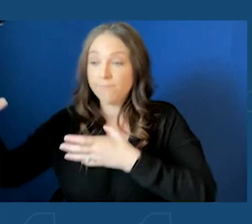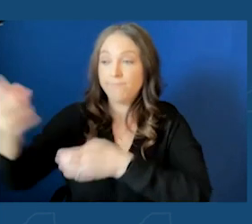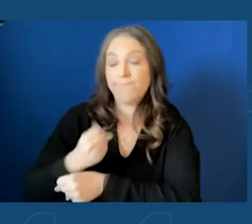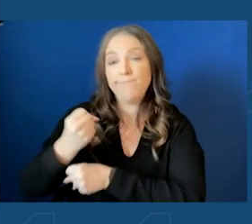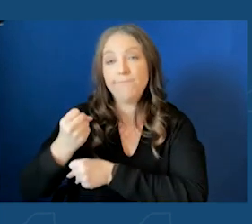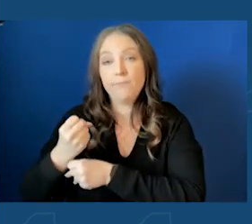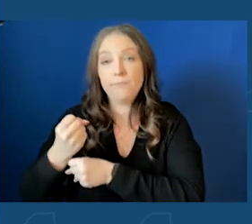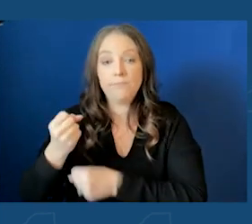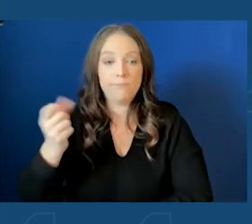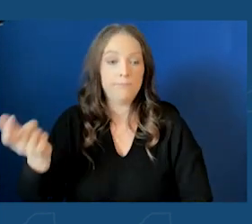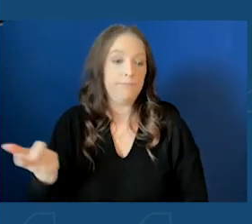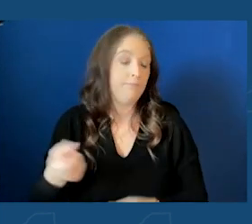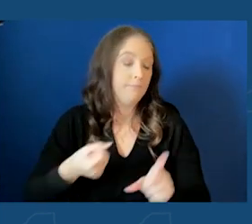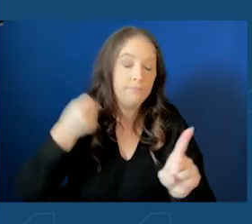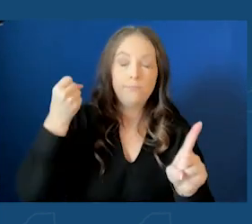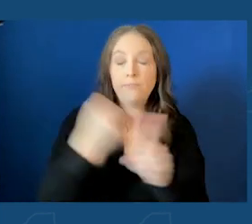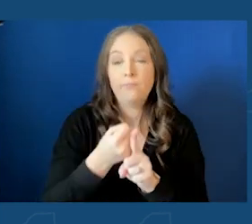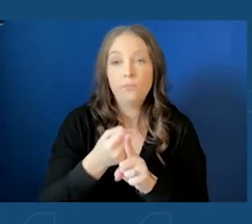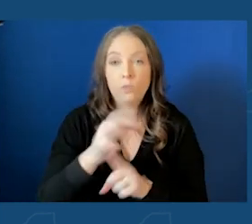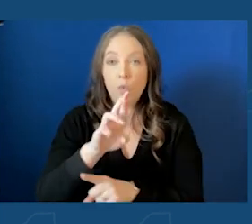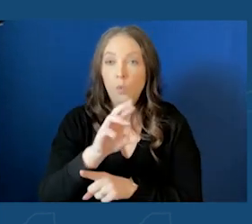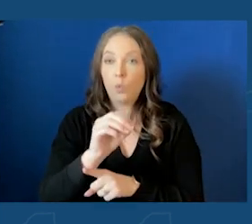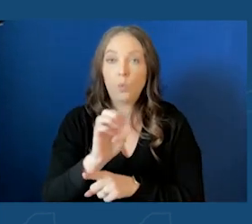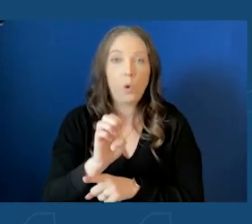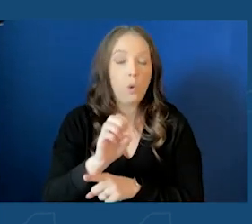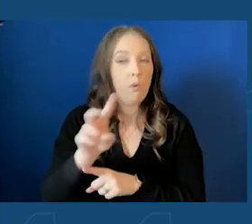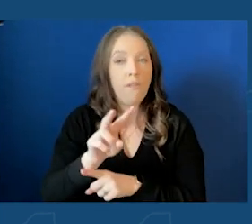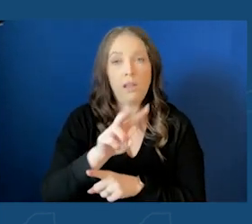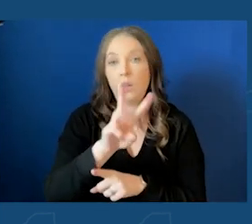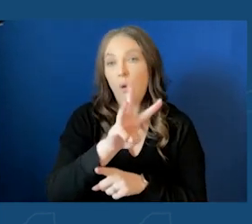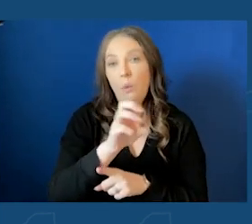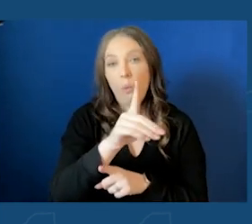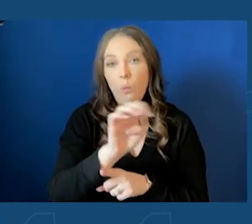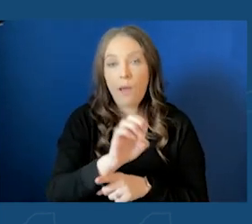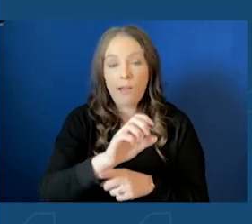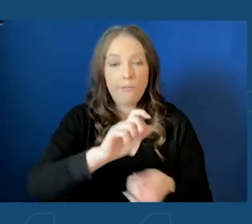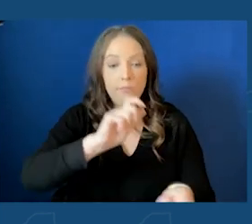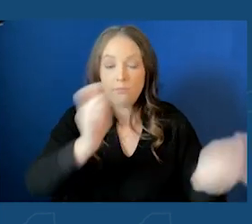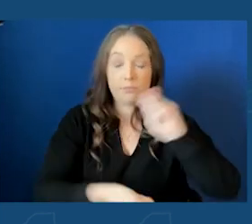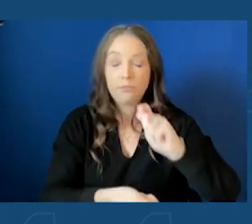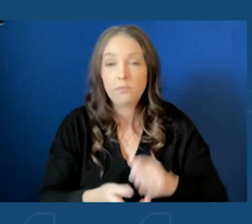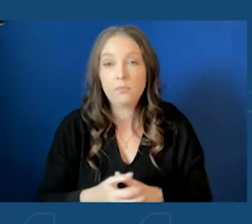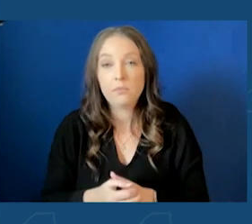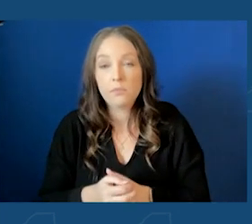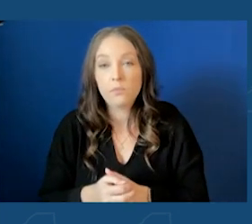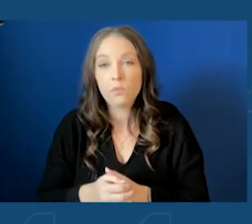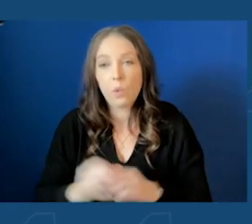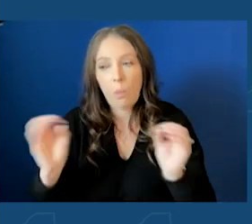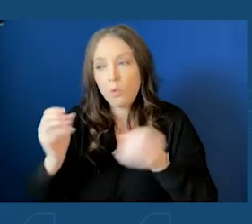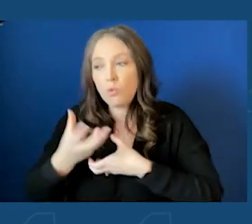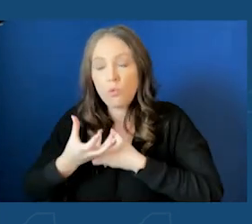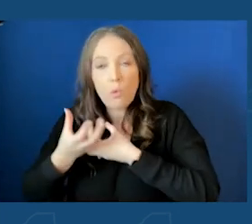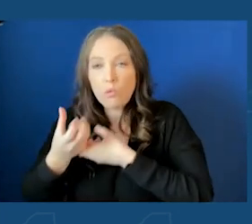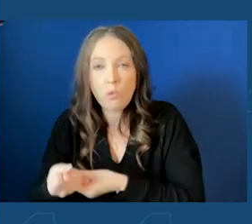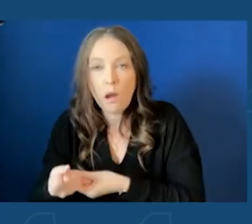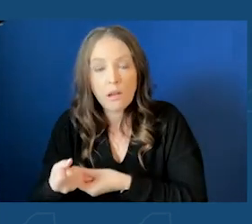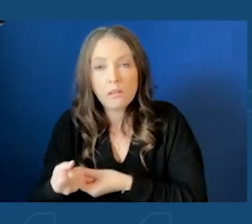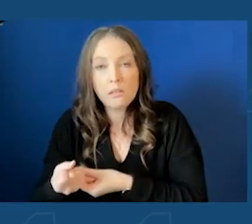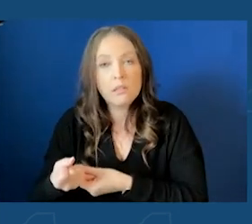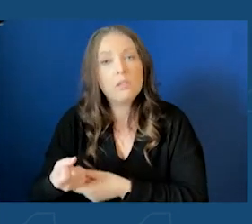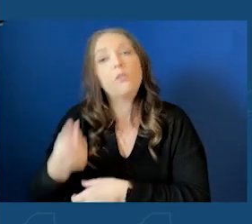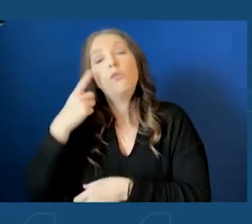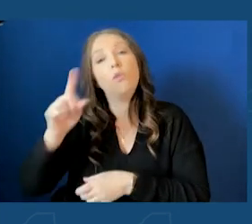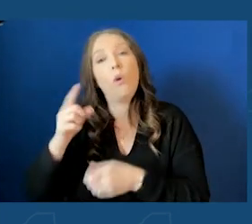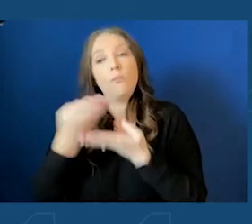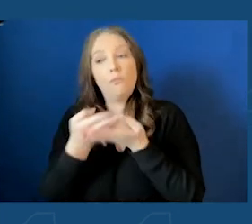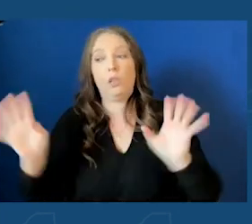Wade was overturned. So there is no trust of someone who now has this general campaign conversion and espousing views differently